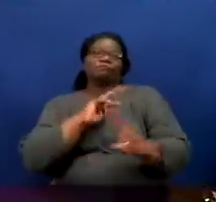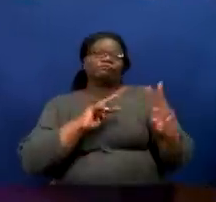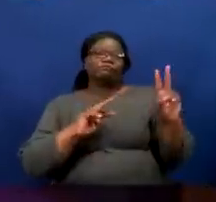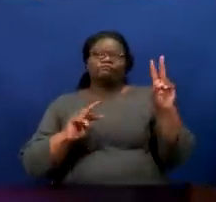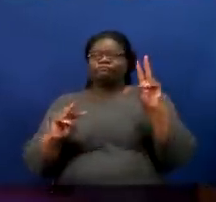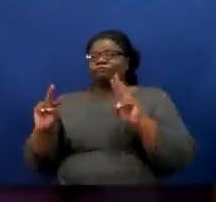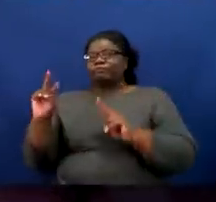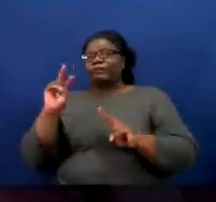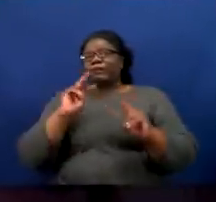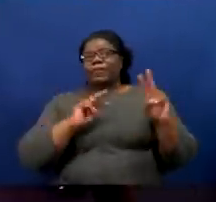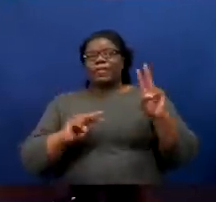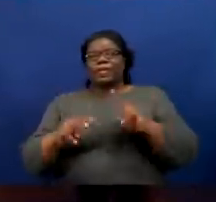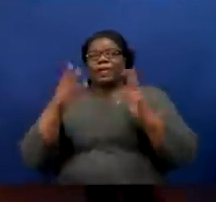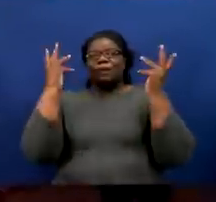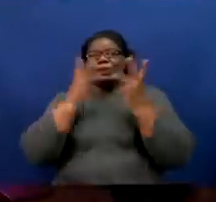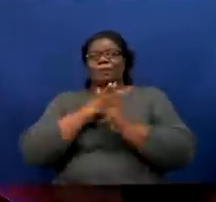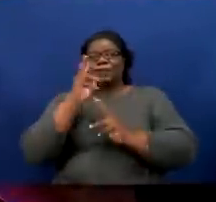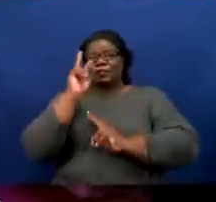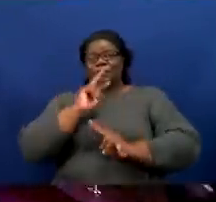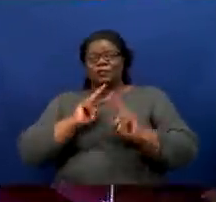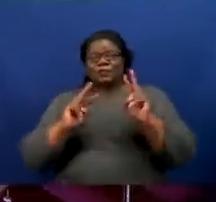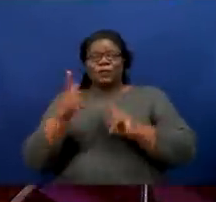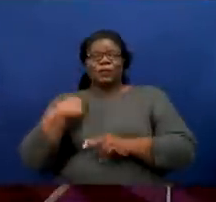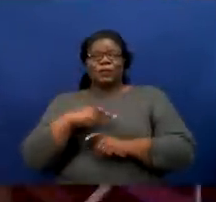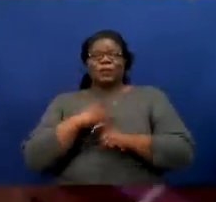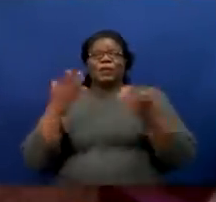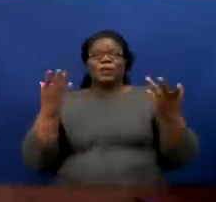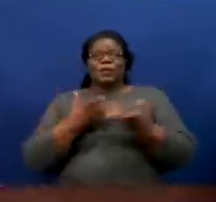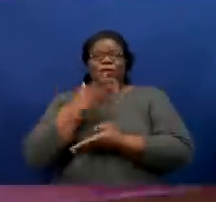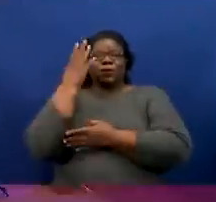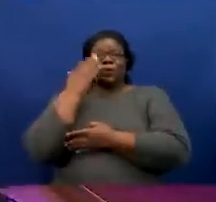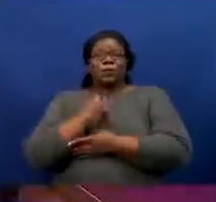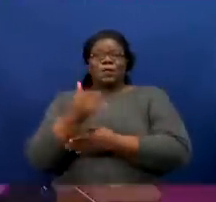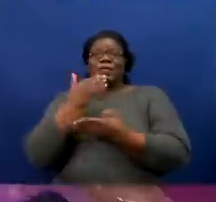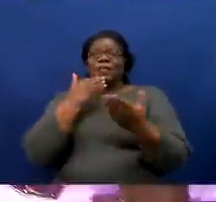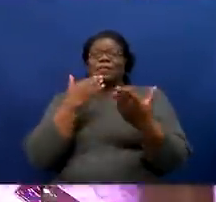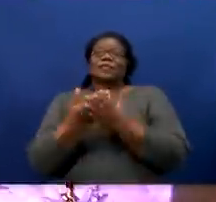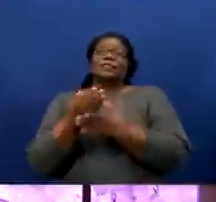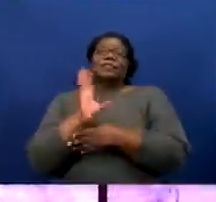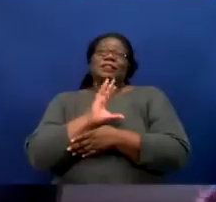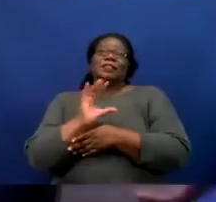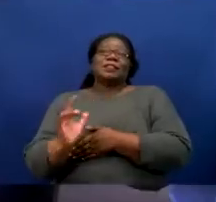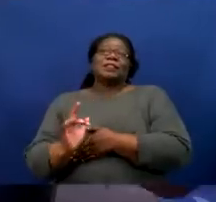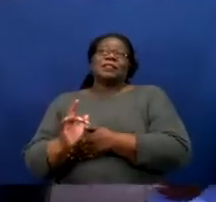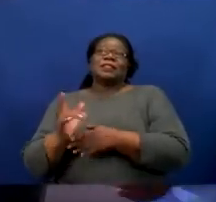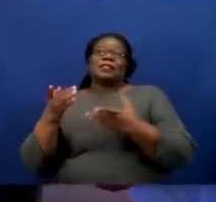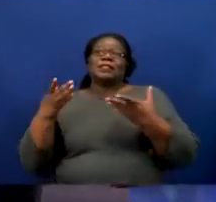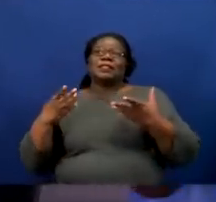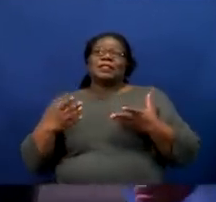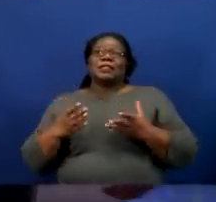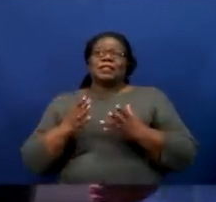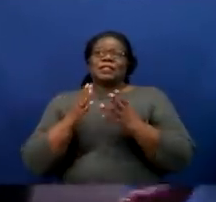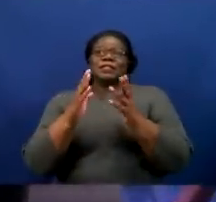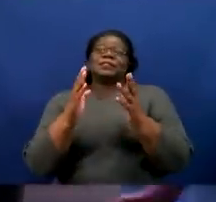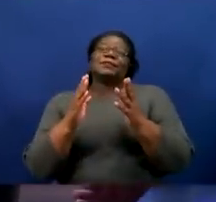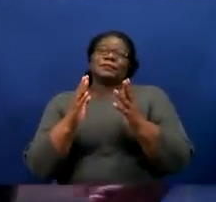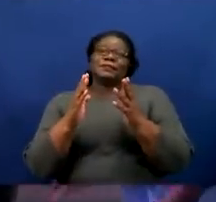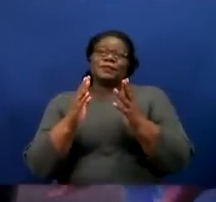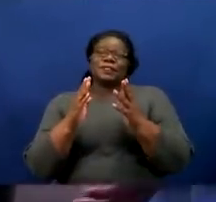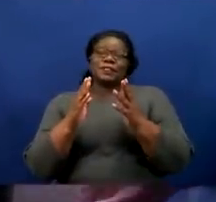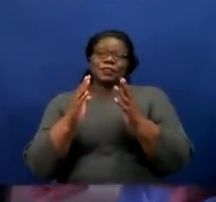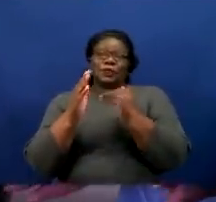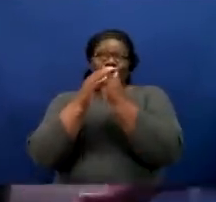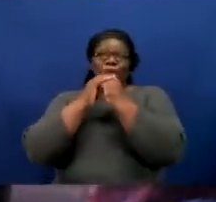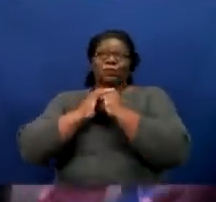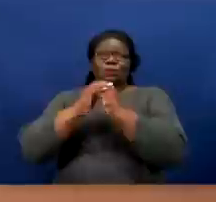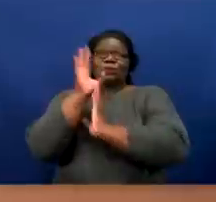other. How amazing you look. We are here because of the goodness of the Lord. So let us freely worship the Lord. Let